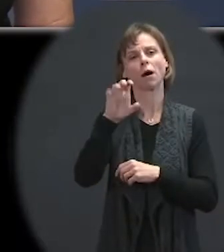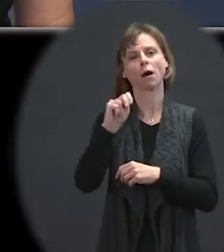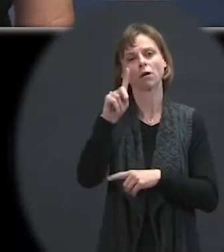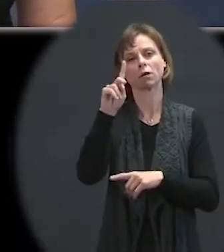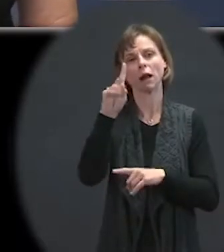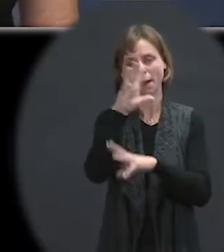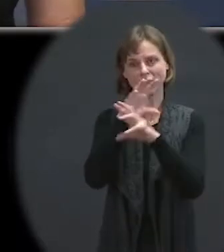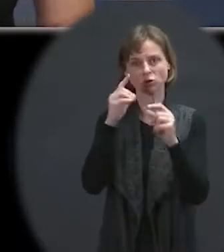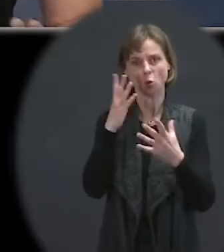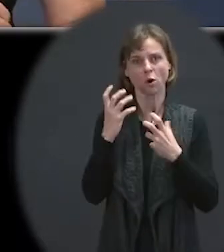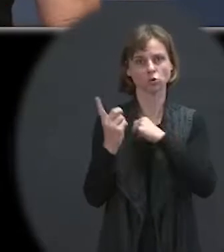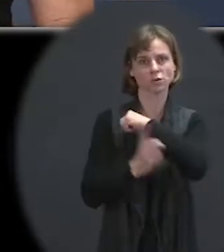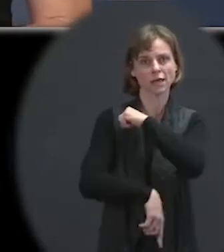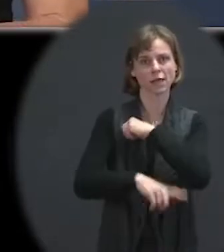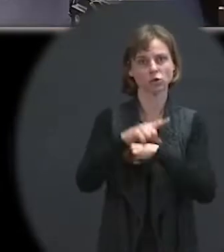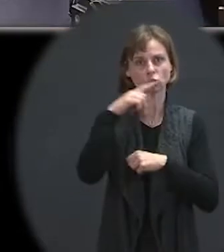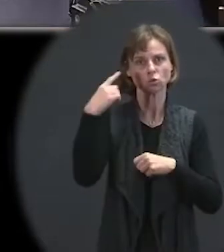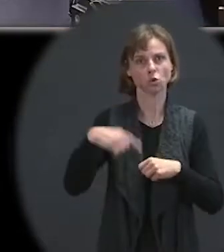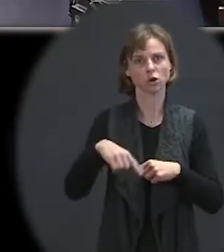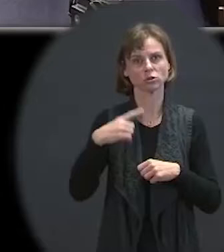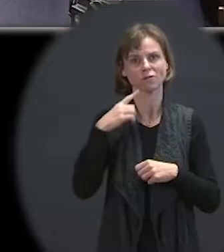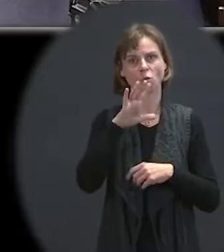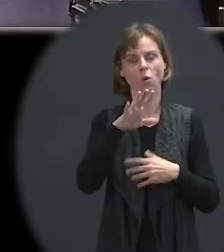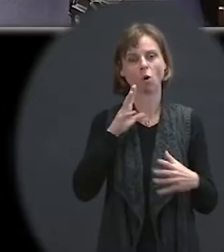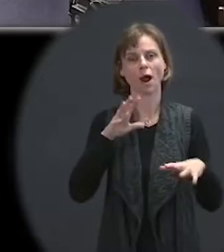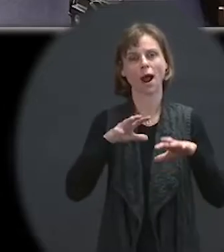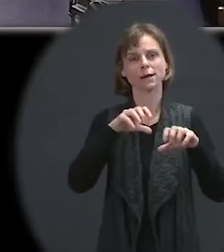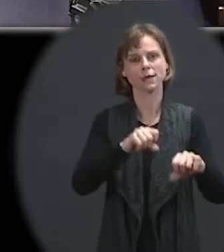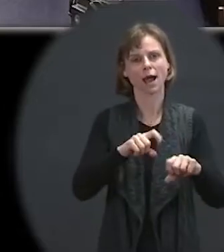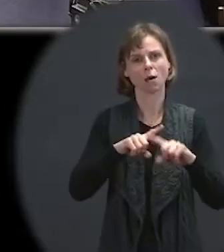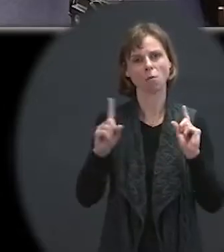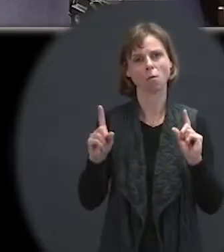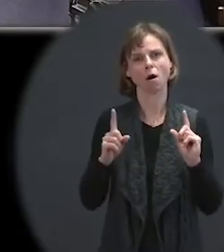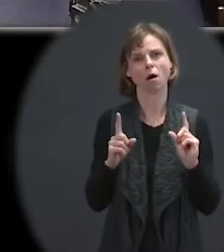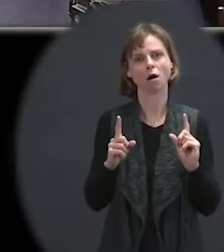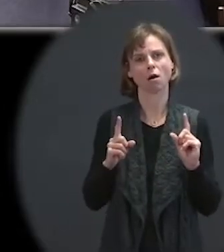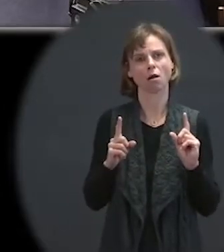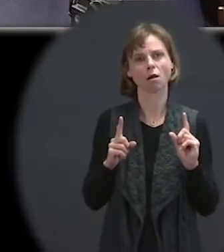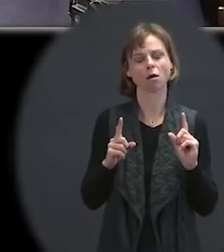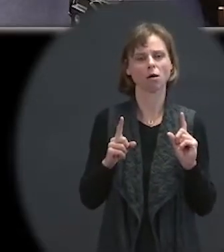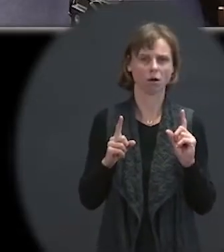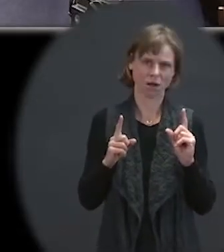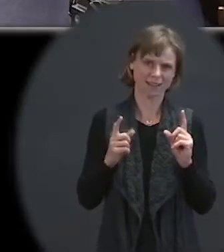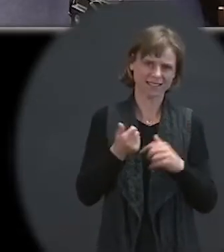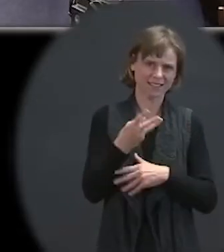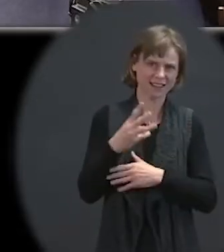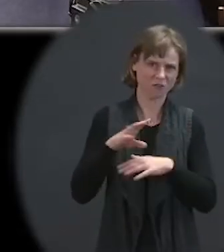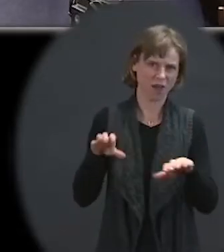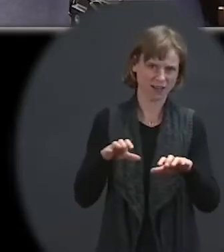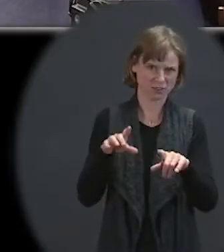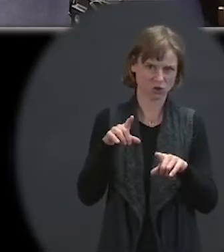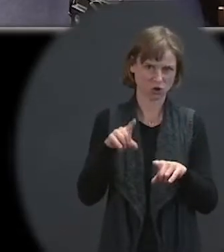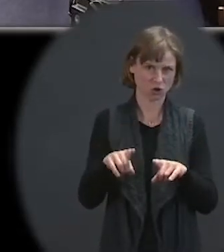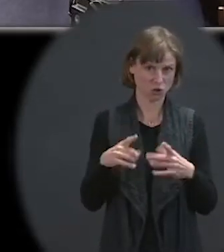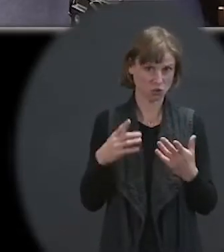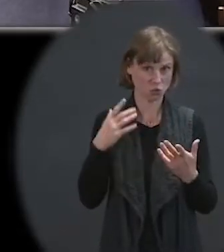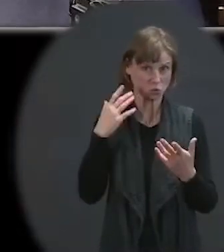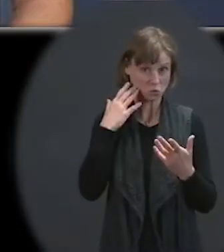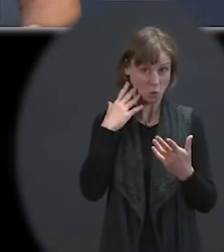sanction Russia for the SolarWinds hack, but also a range of other malign cyber activities. Are you able to confirm that those sanctions are coming